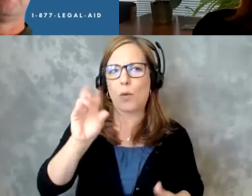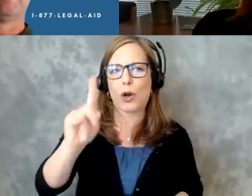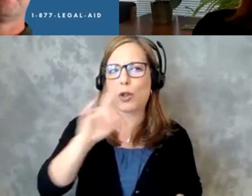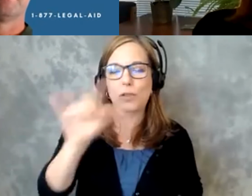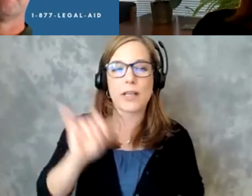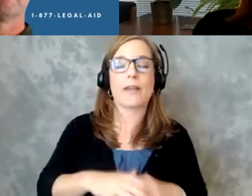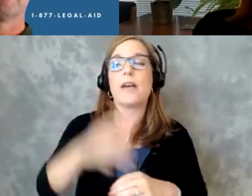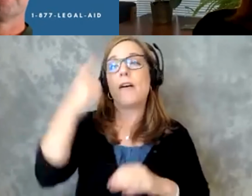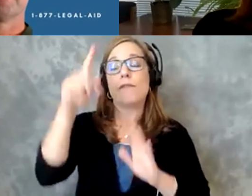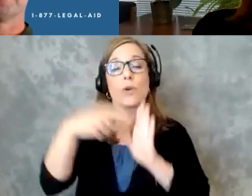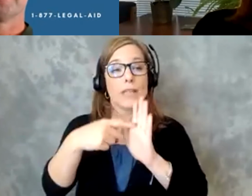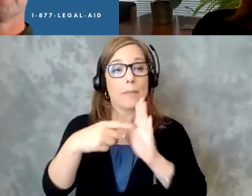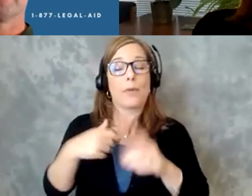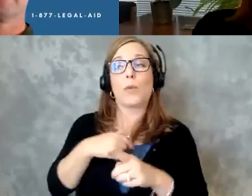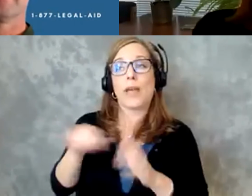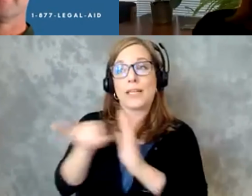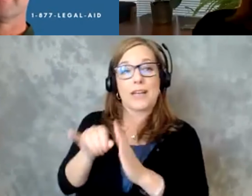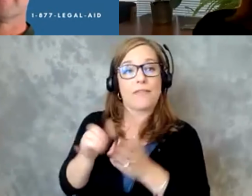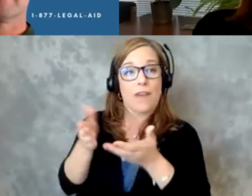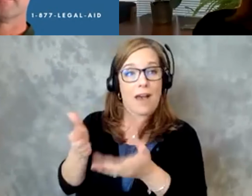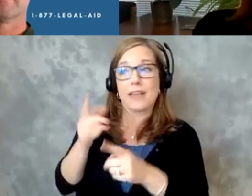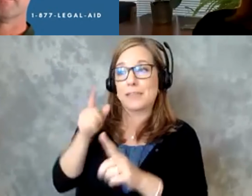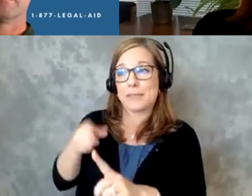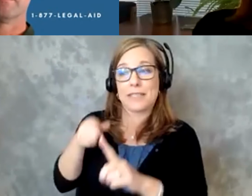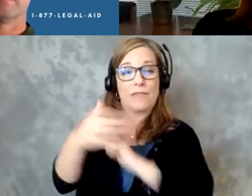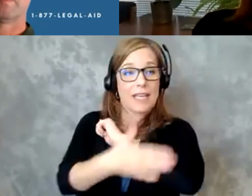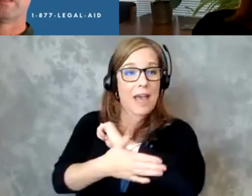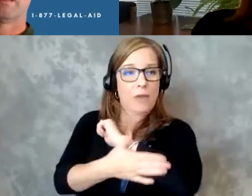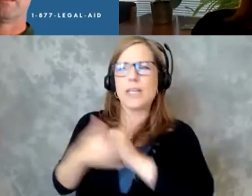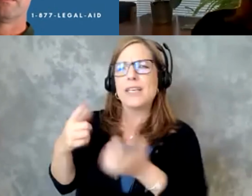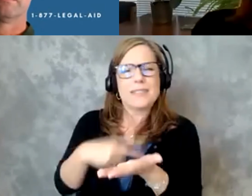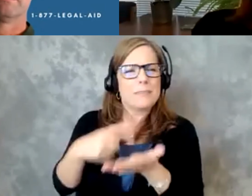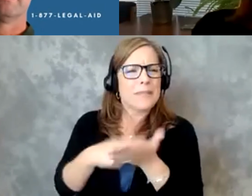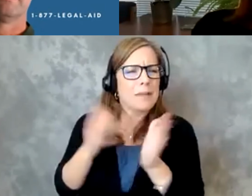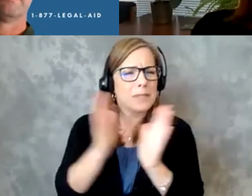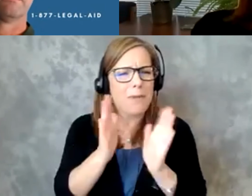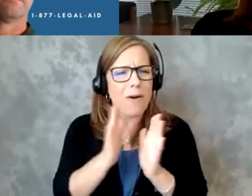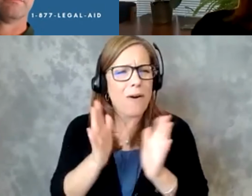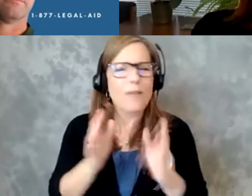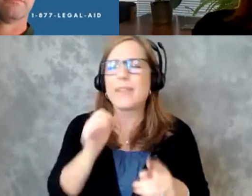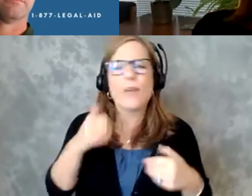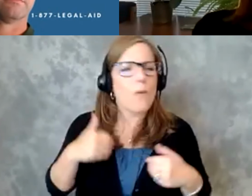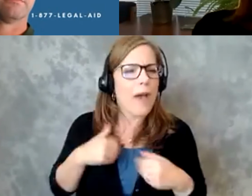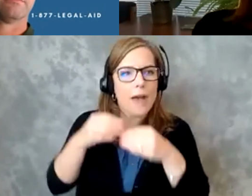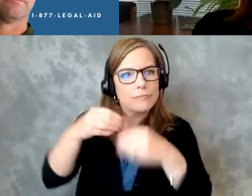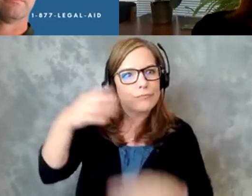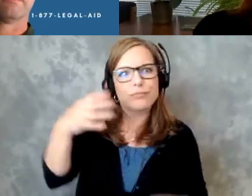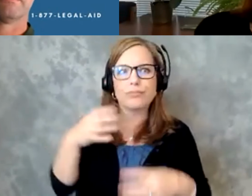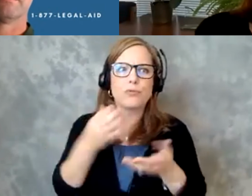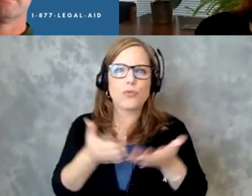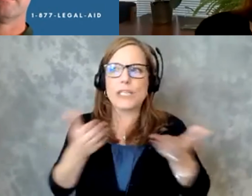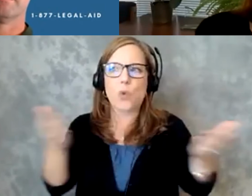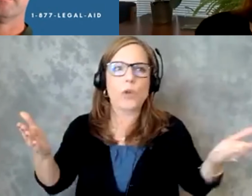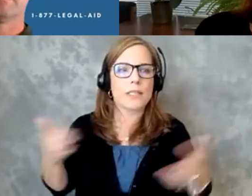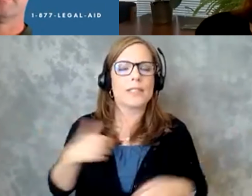county, often there are smaller rural counties that may not have all of the resources that we need to implement a